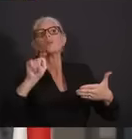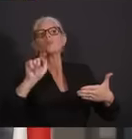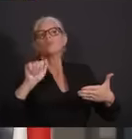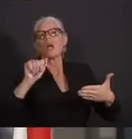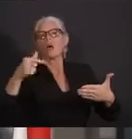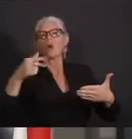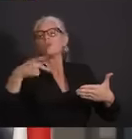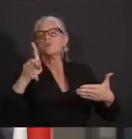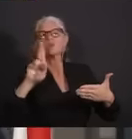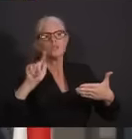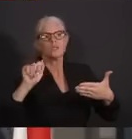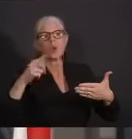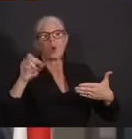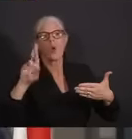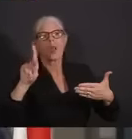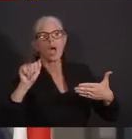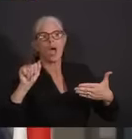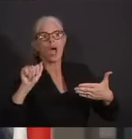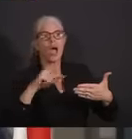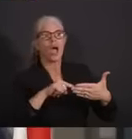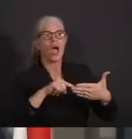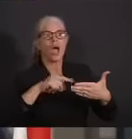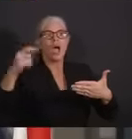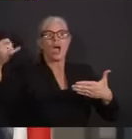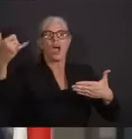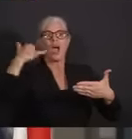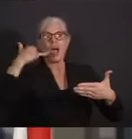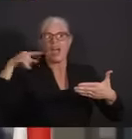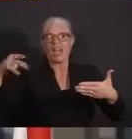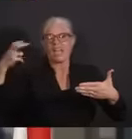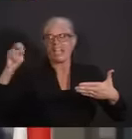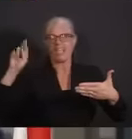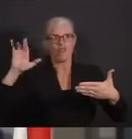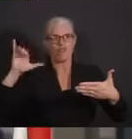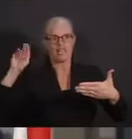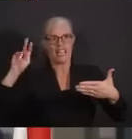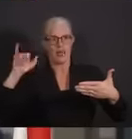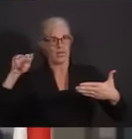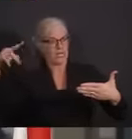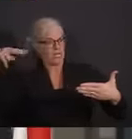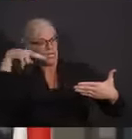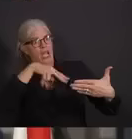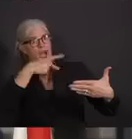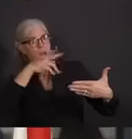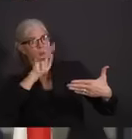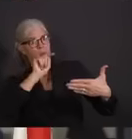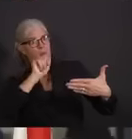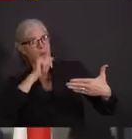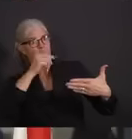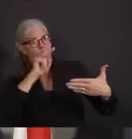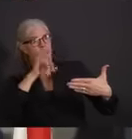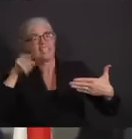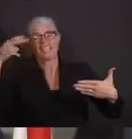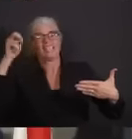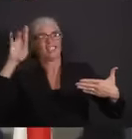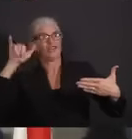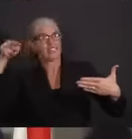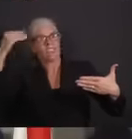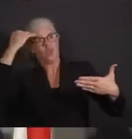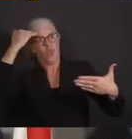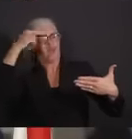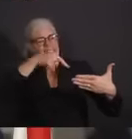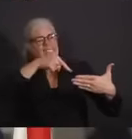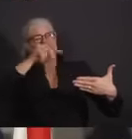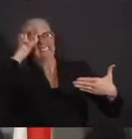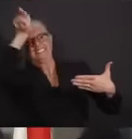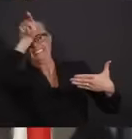It's answered in Hendry County. It'll show up Punta Gorda. So the people in Hendry County know automatically,